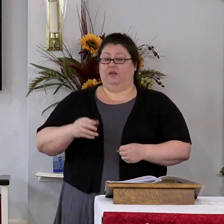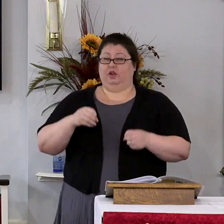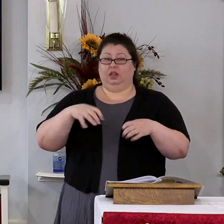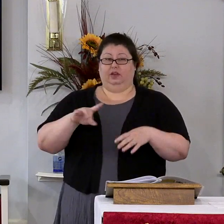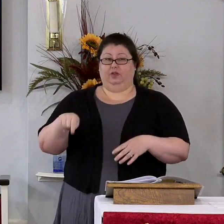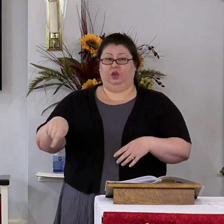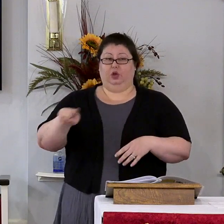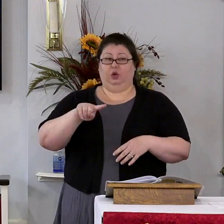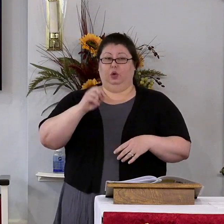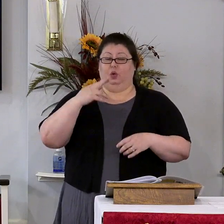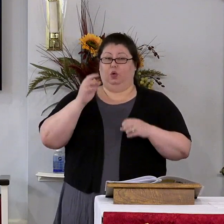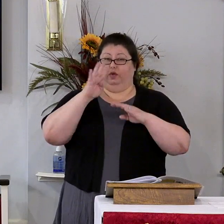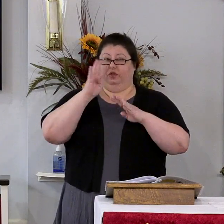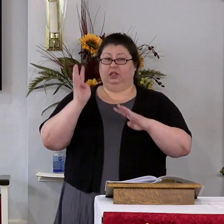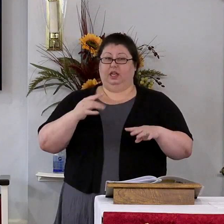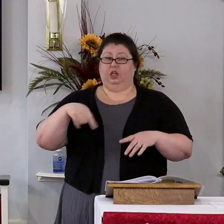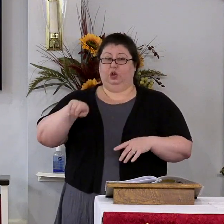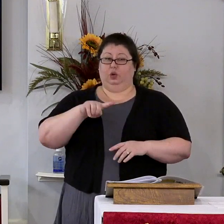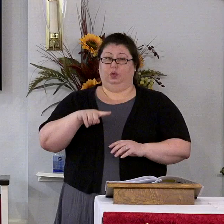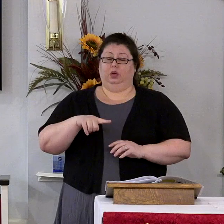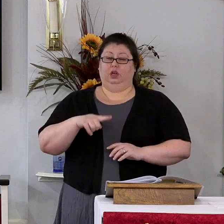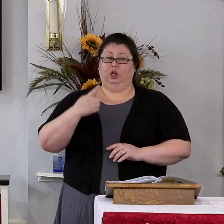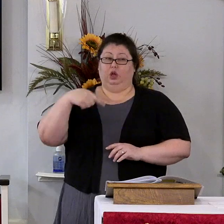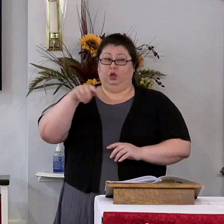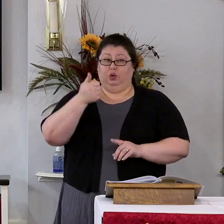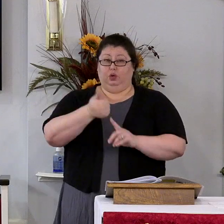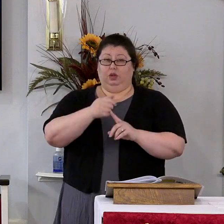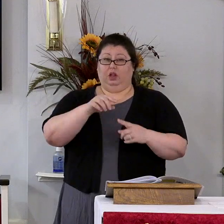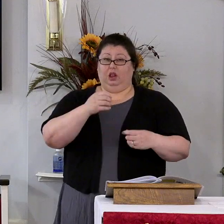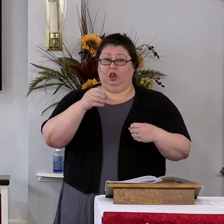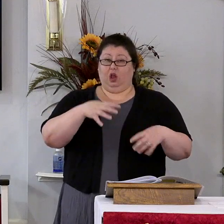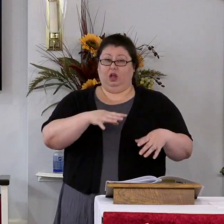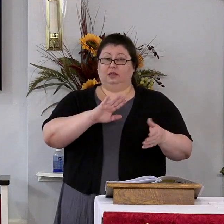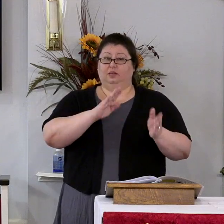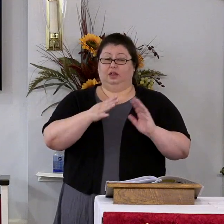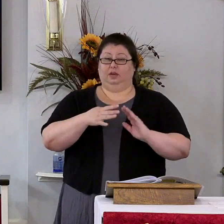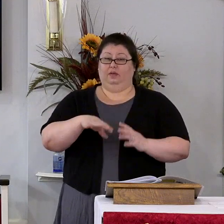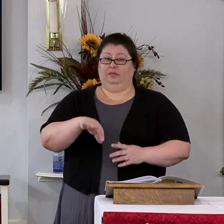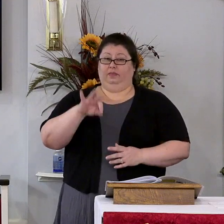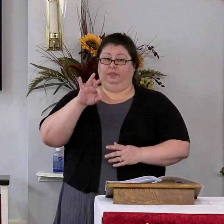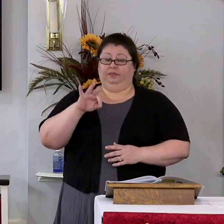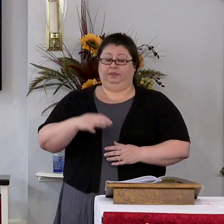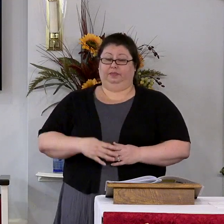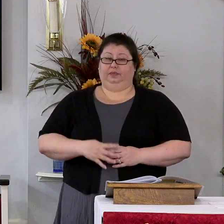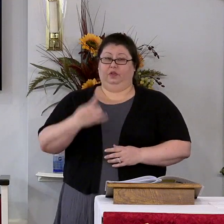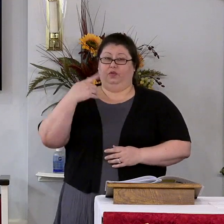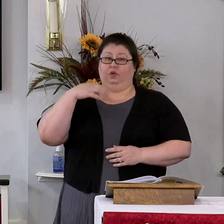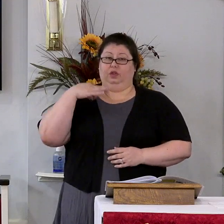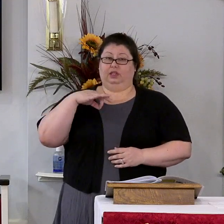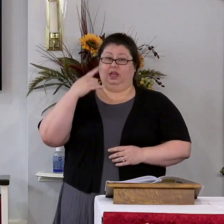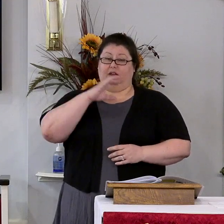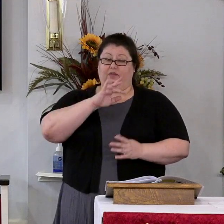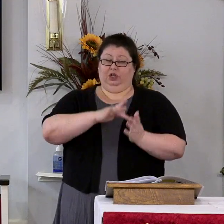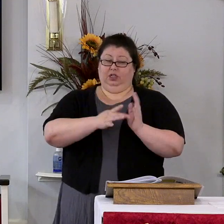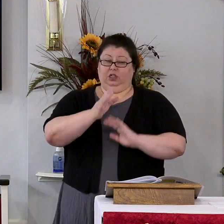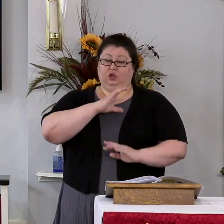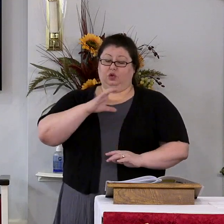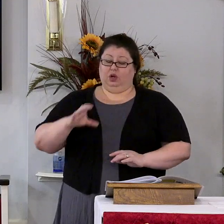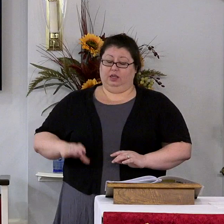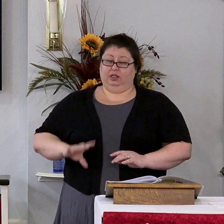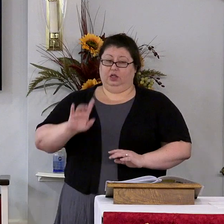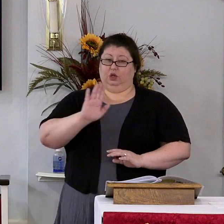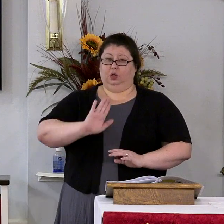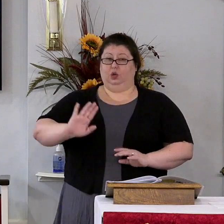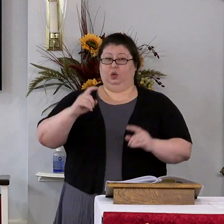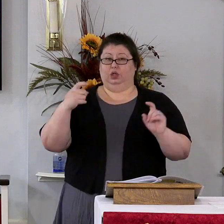leave you or forsake you. You who were lost have been found. For the sake of Jesus Christ,